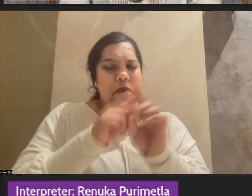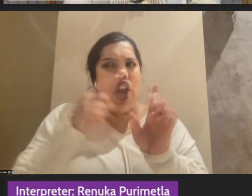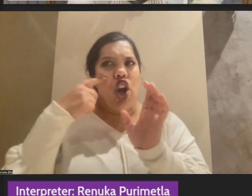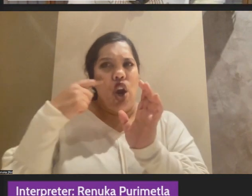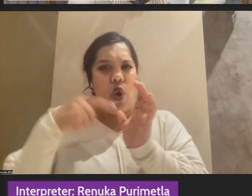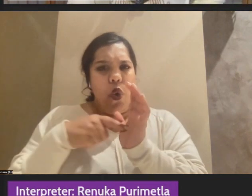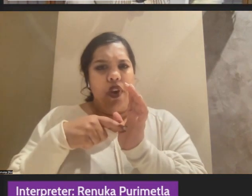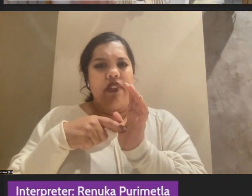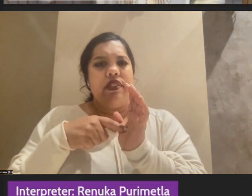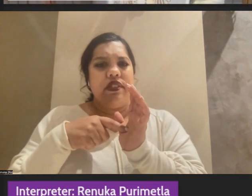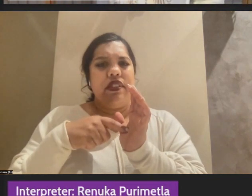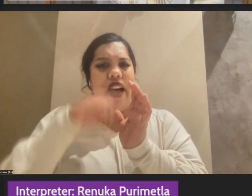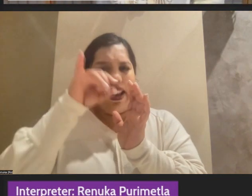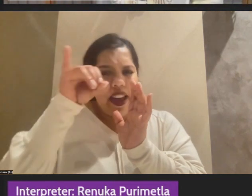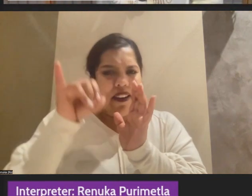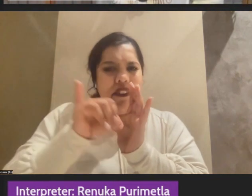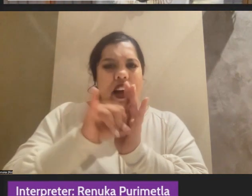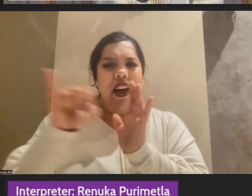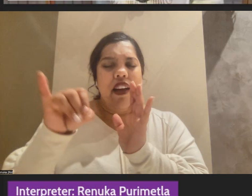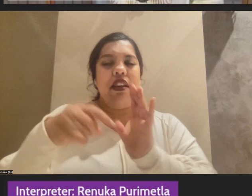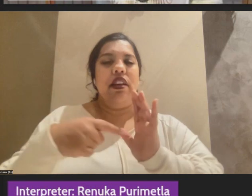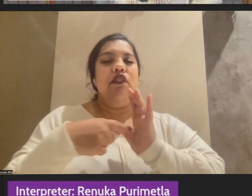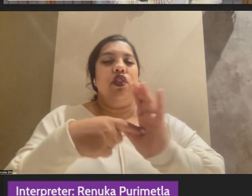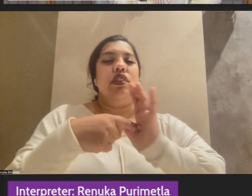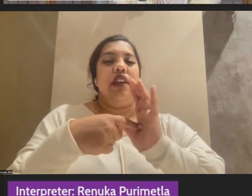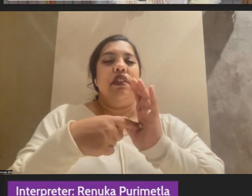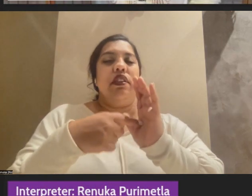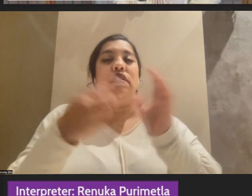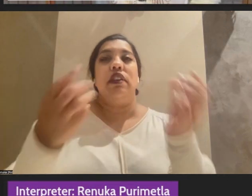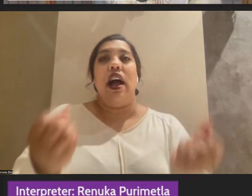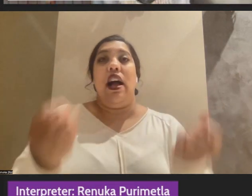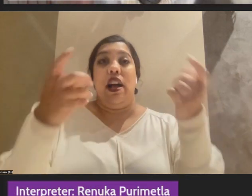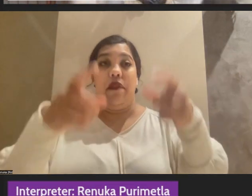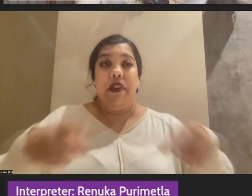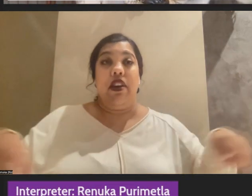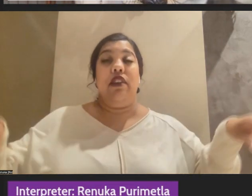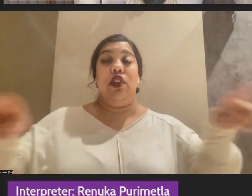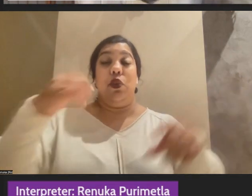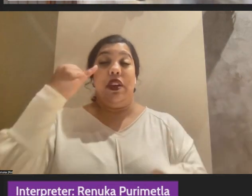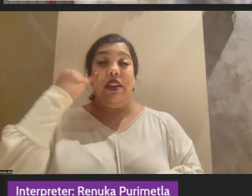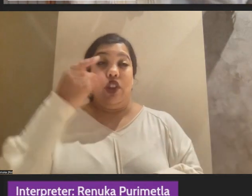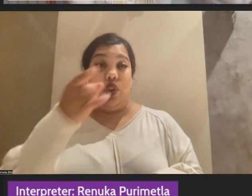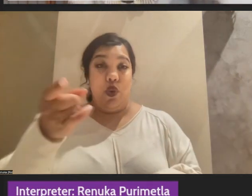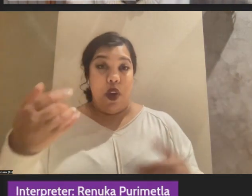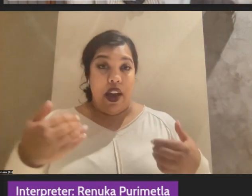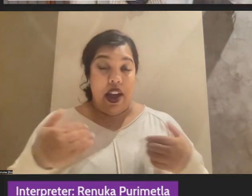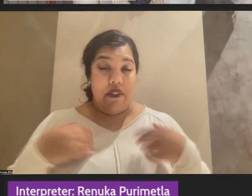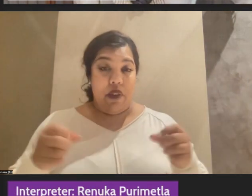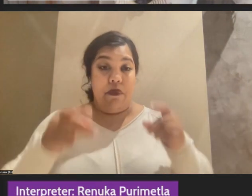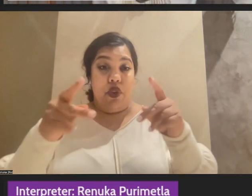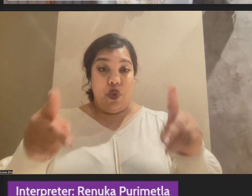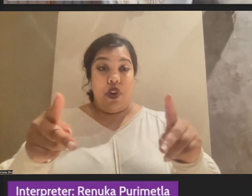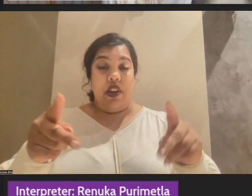example, how many of us would love, if given the opportunity, I'm going to pour this on you and give